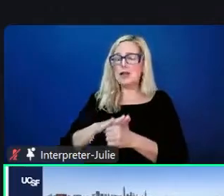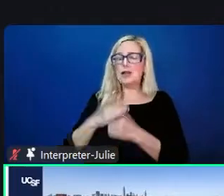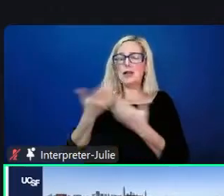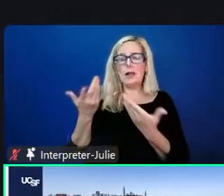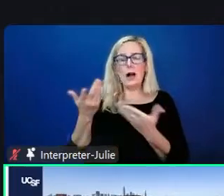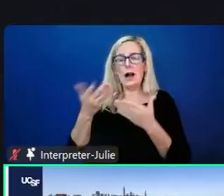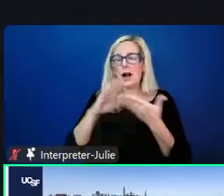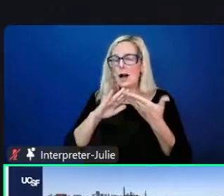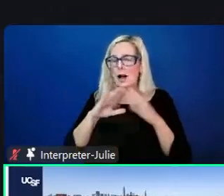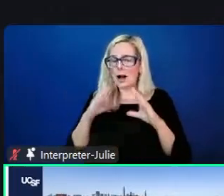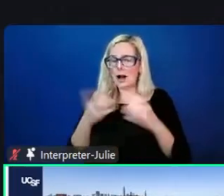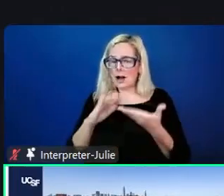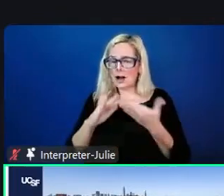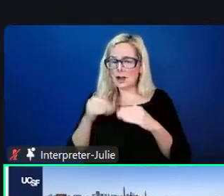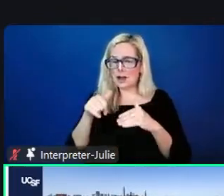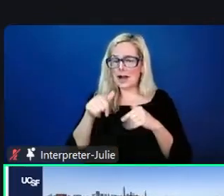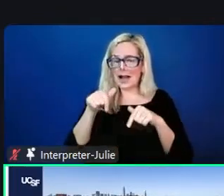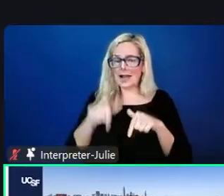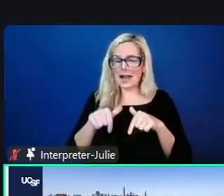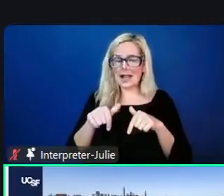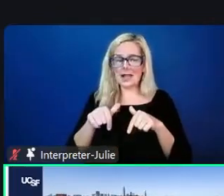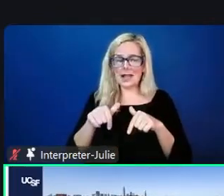country. There's about 11